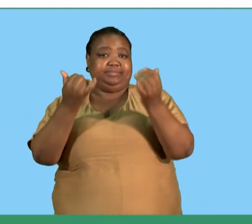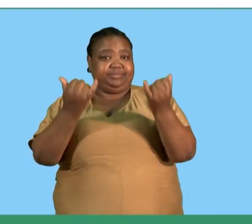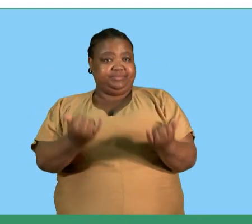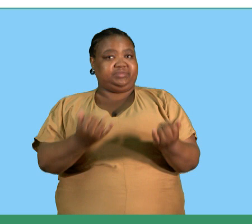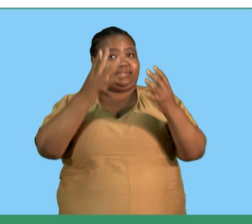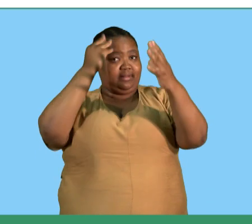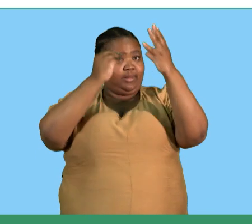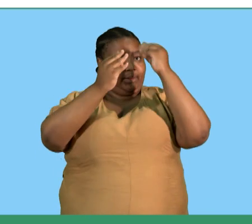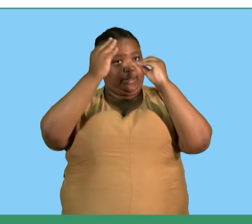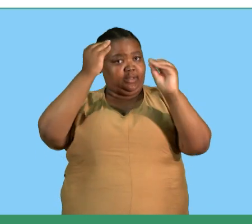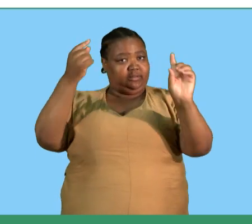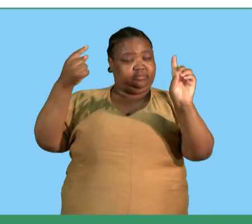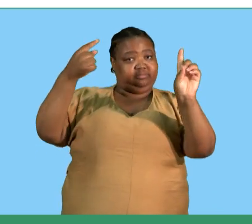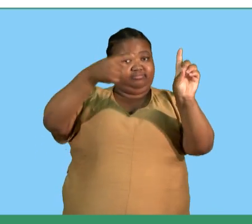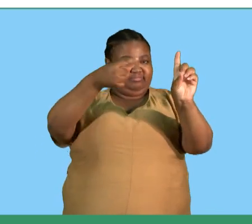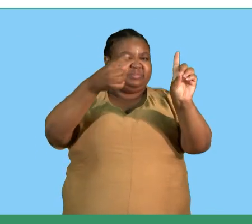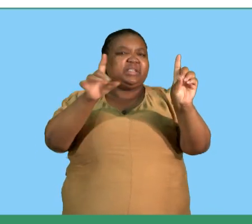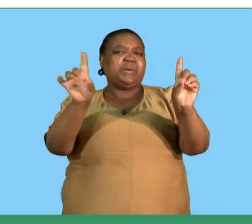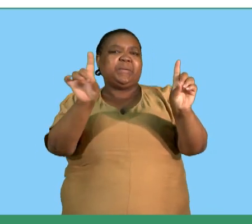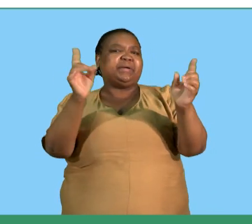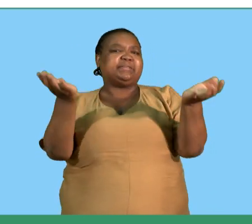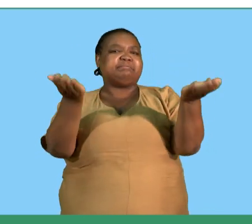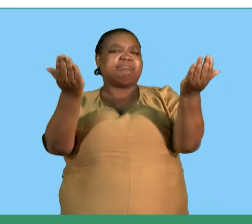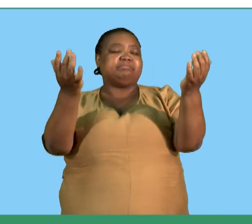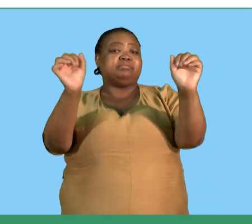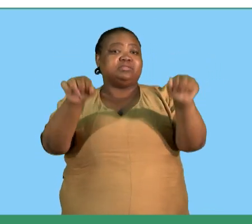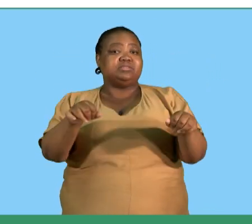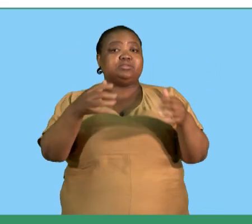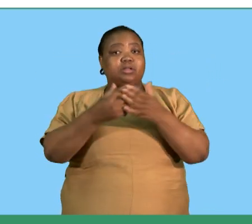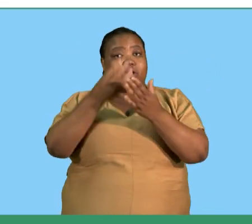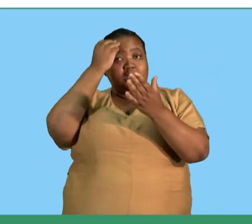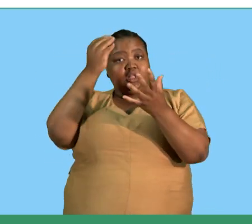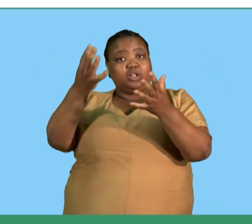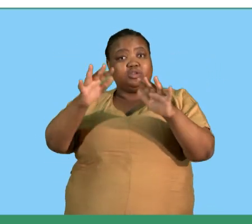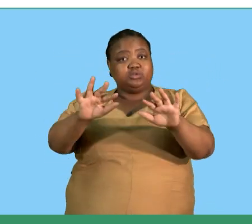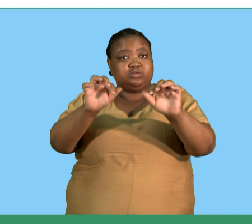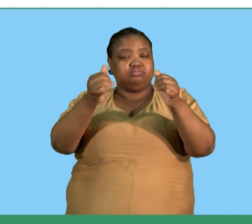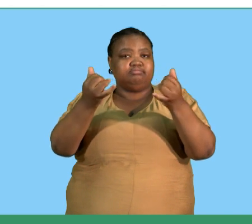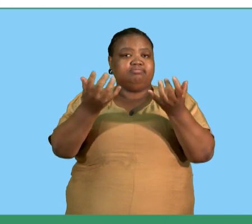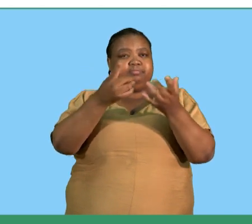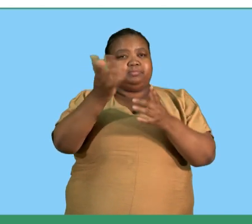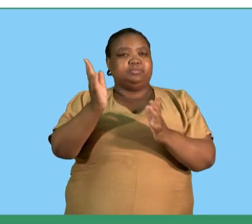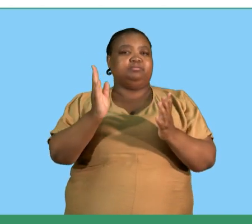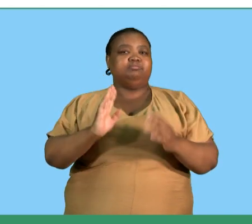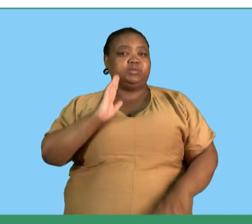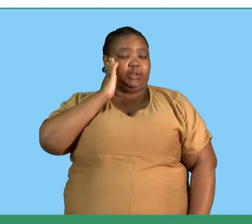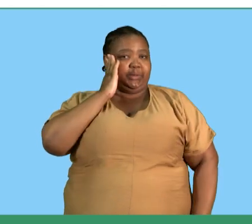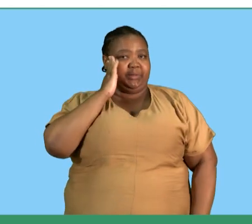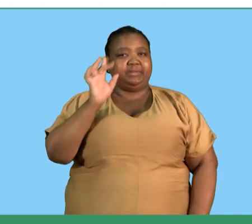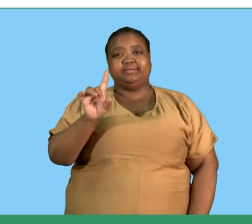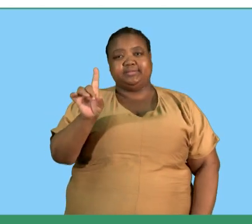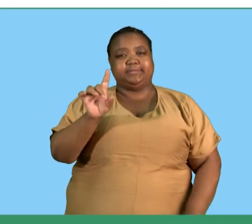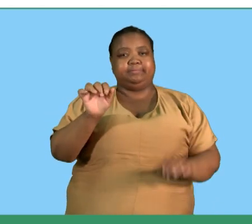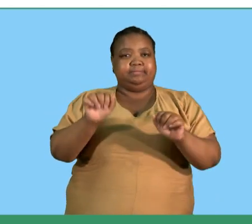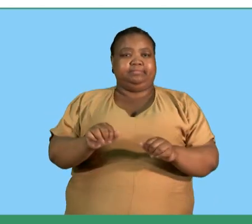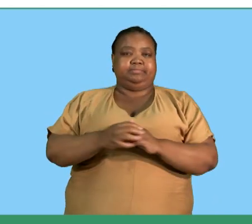lesson objectives, these are the goals or the aims of this lesson. By the end of the lesson, you should be able to know the following, to be able